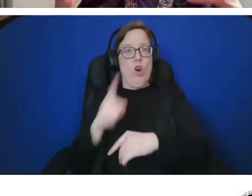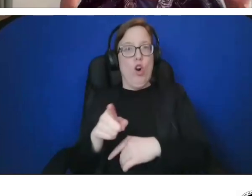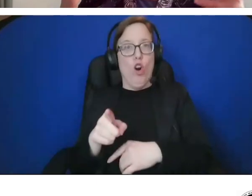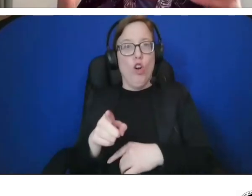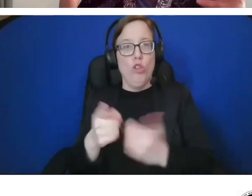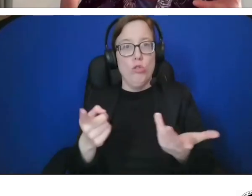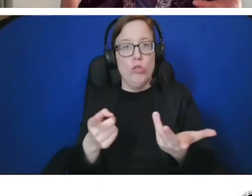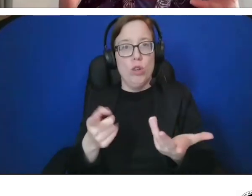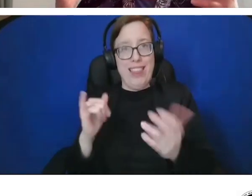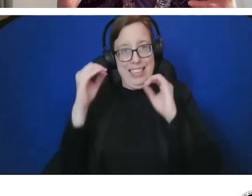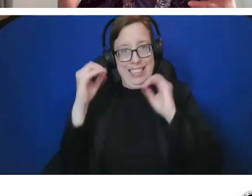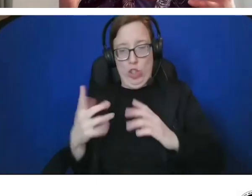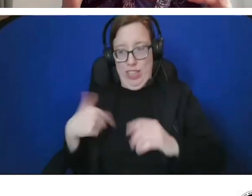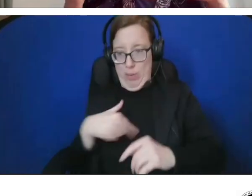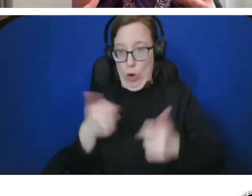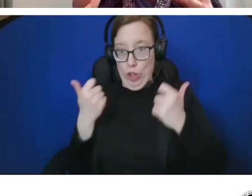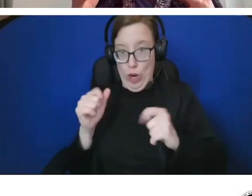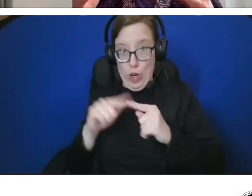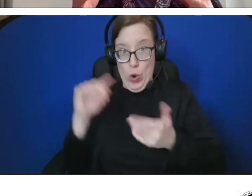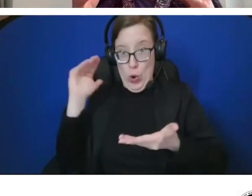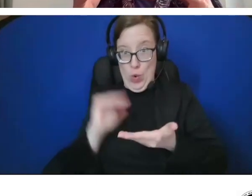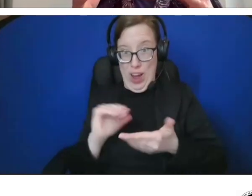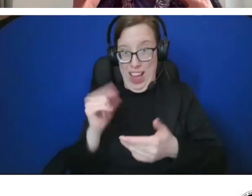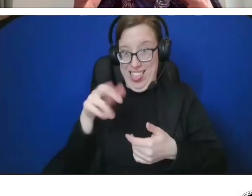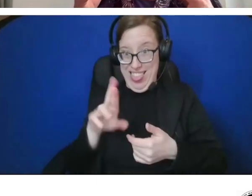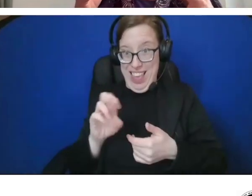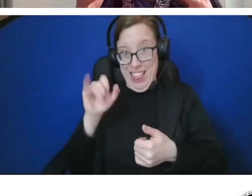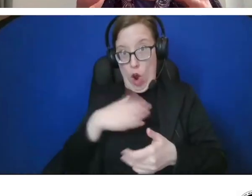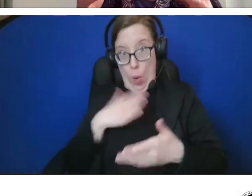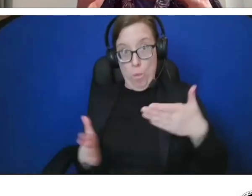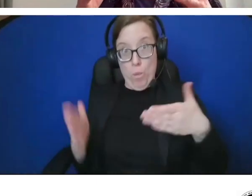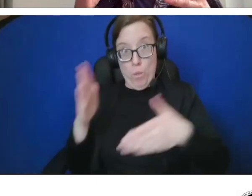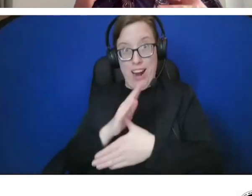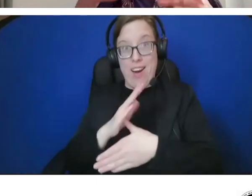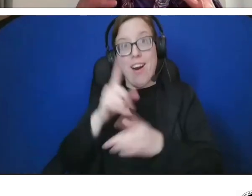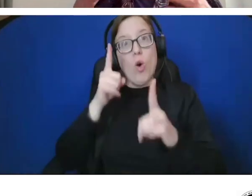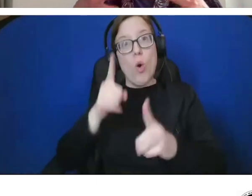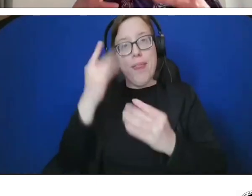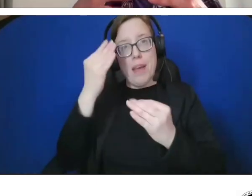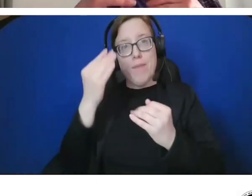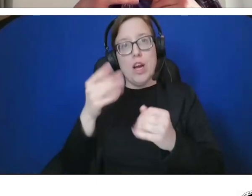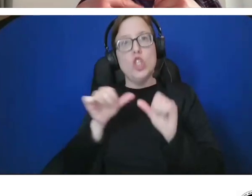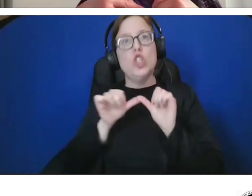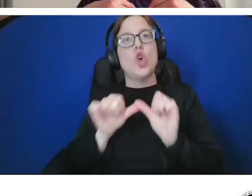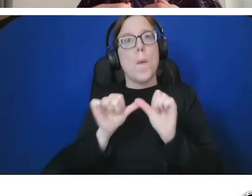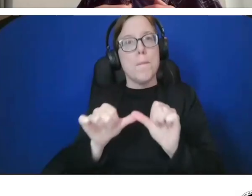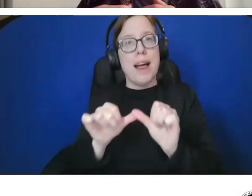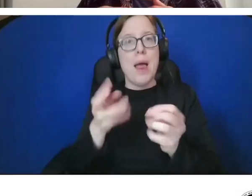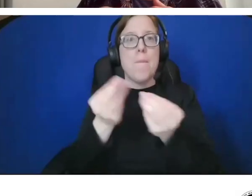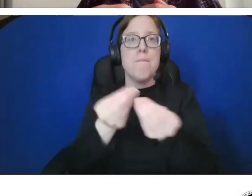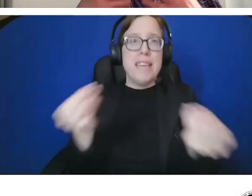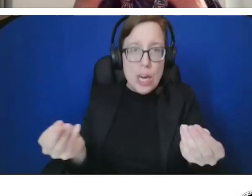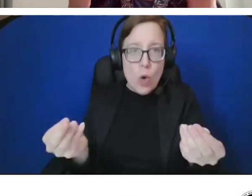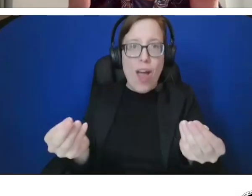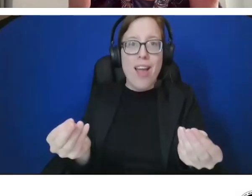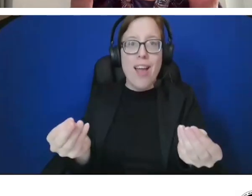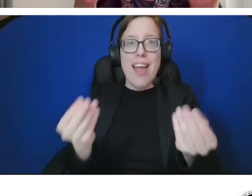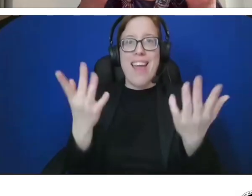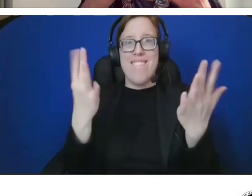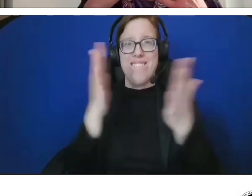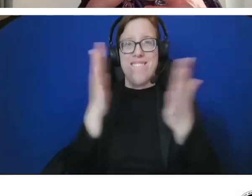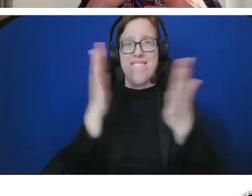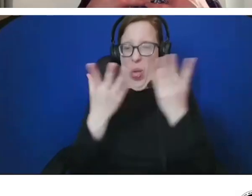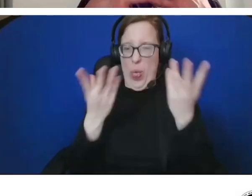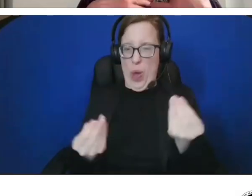as a practical matter, as teachers, even though we're trying to reduce glare and that's a priority, we're also thinking about durability of materials and